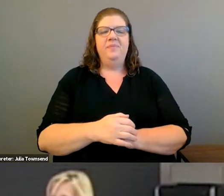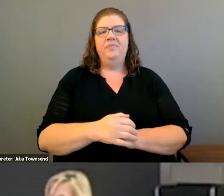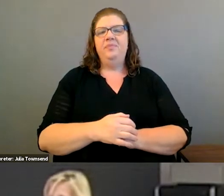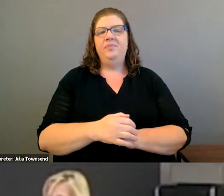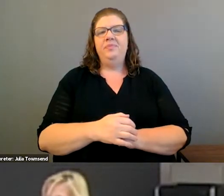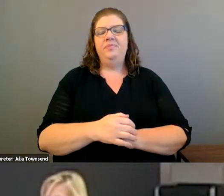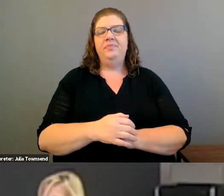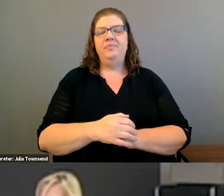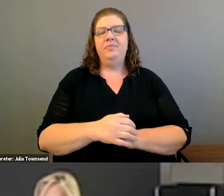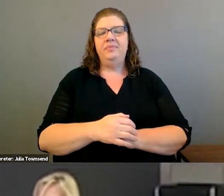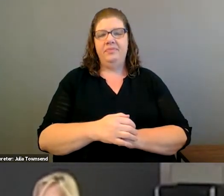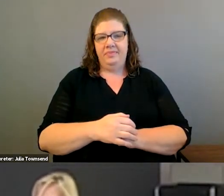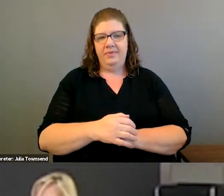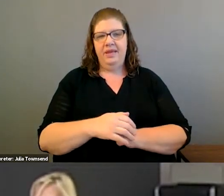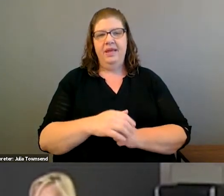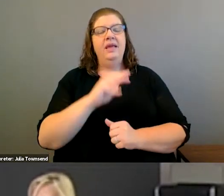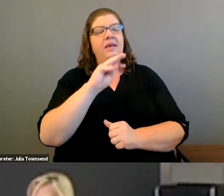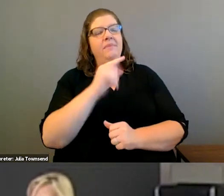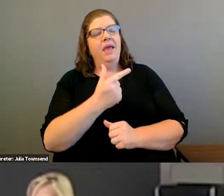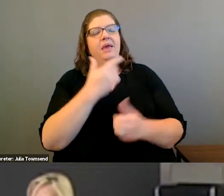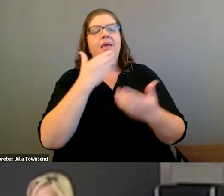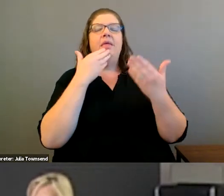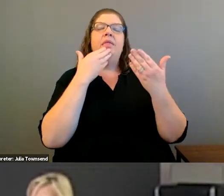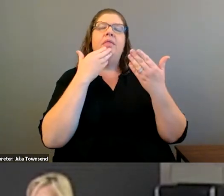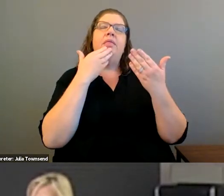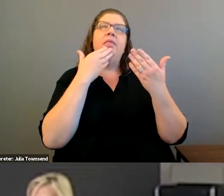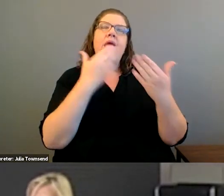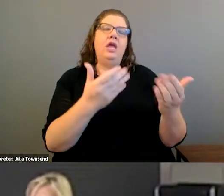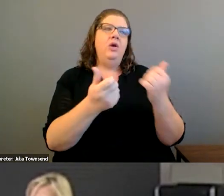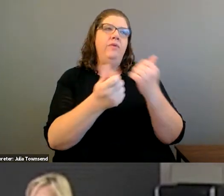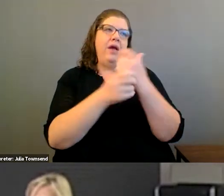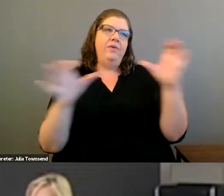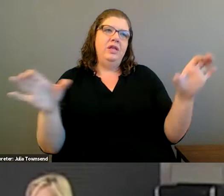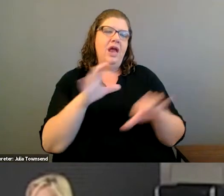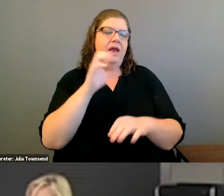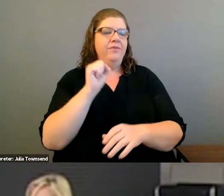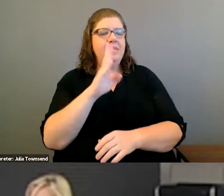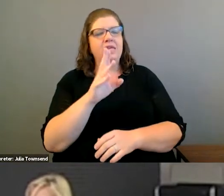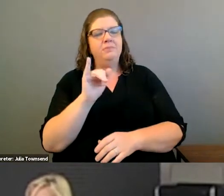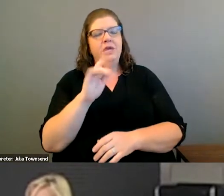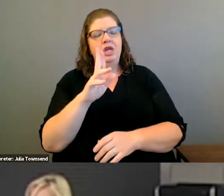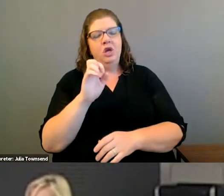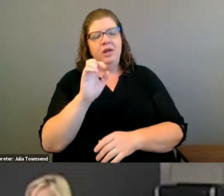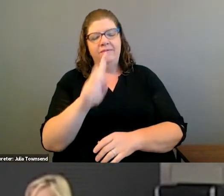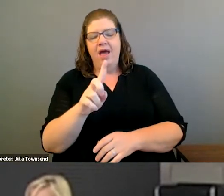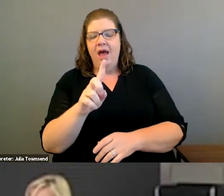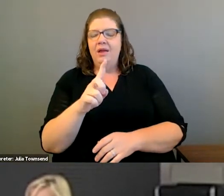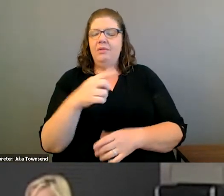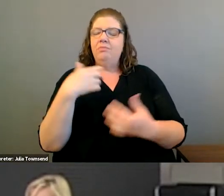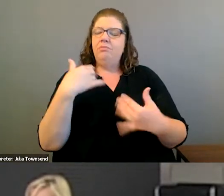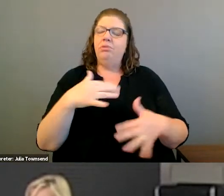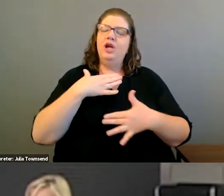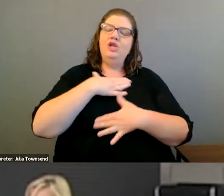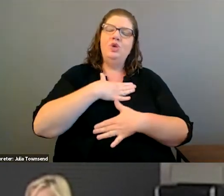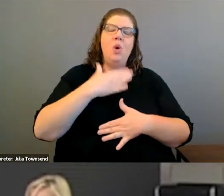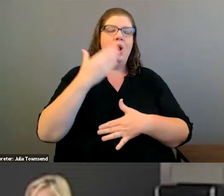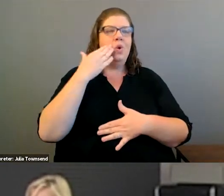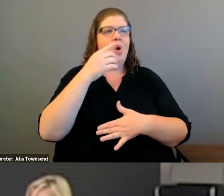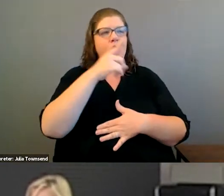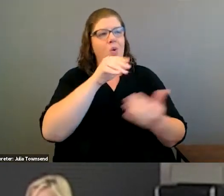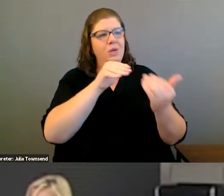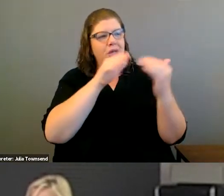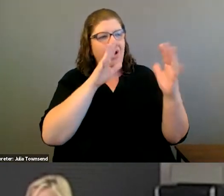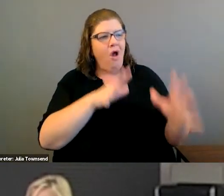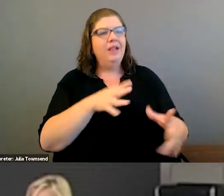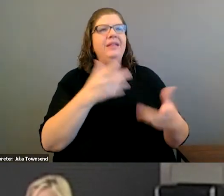Meg, thank you so much for everything that you've done for SB Unified. I have enjoyed knowing you as a colleague, driving